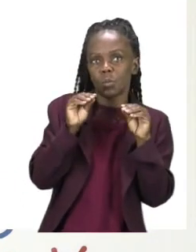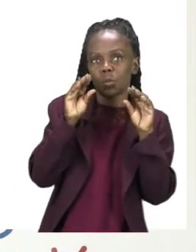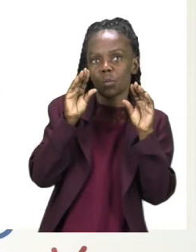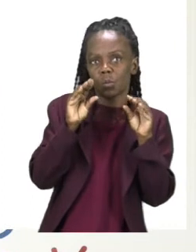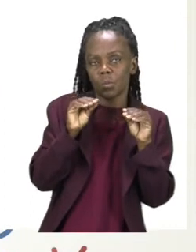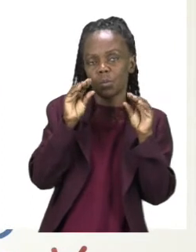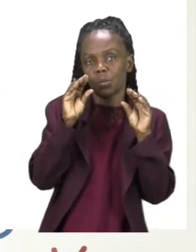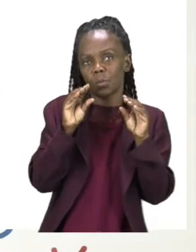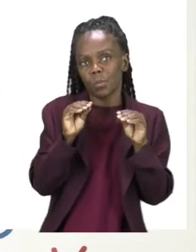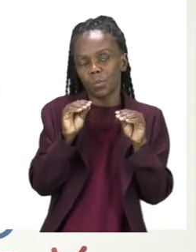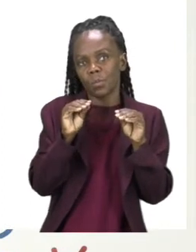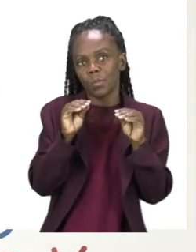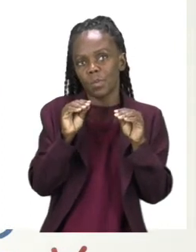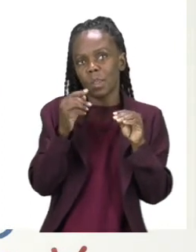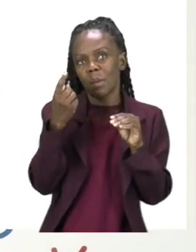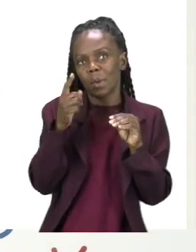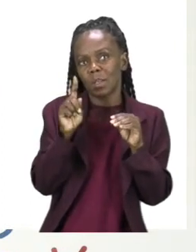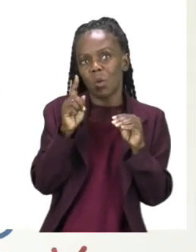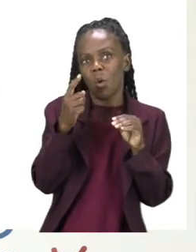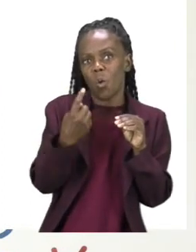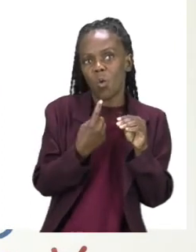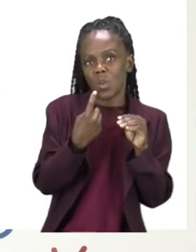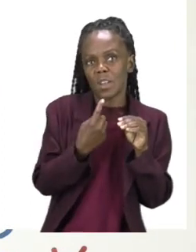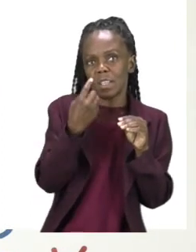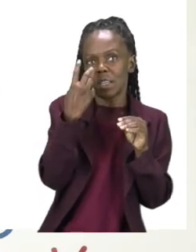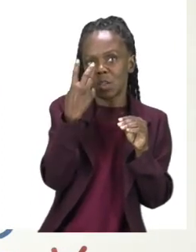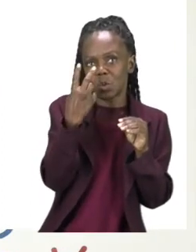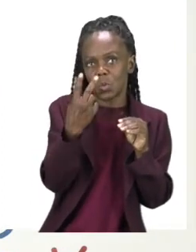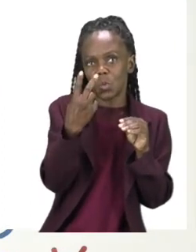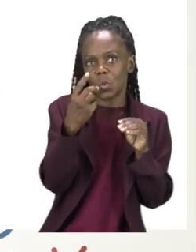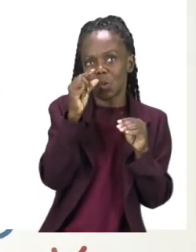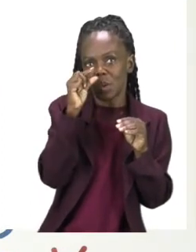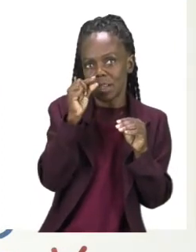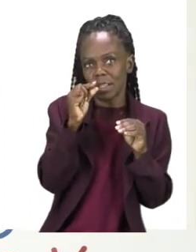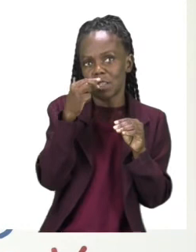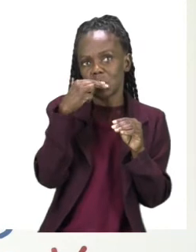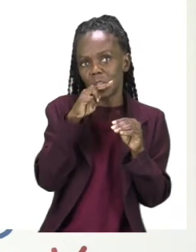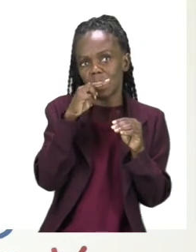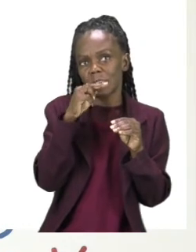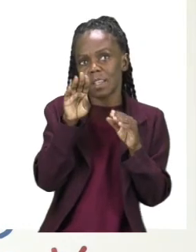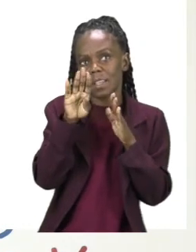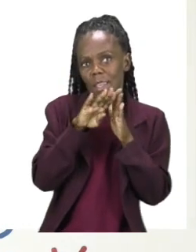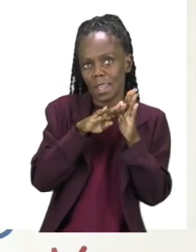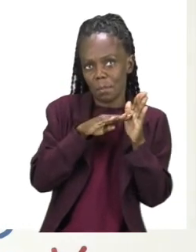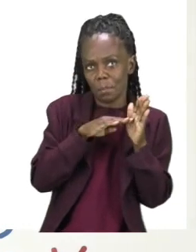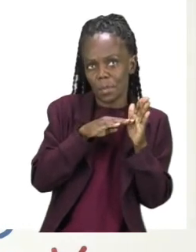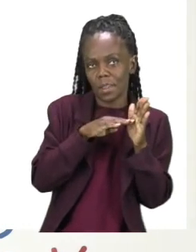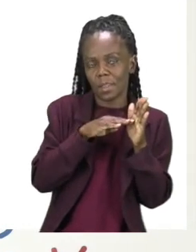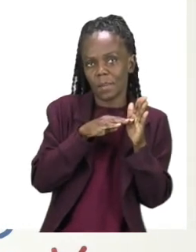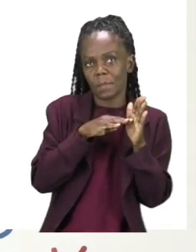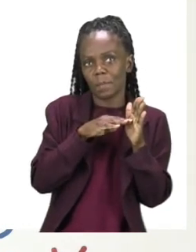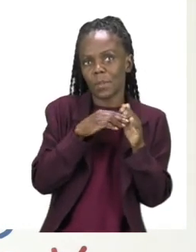quack, quack, quack. But only 2 little ducks came